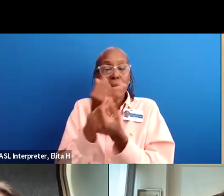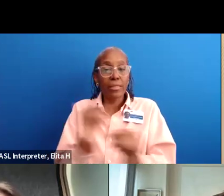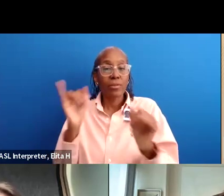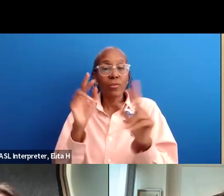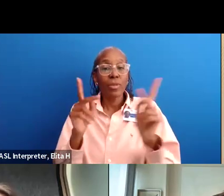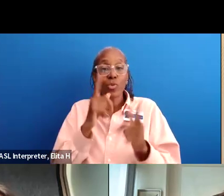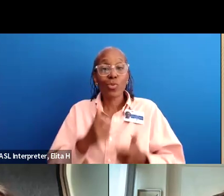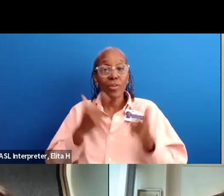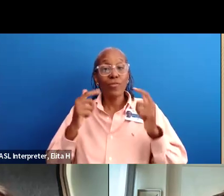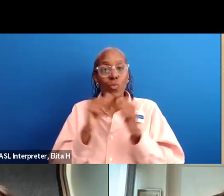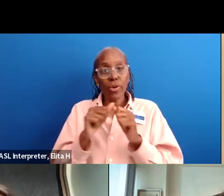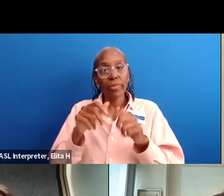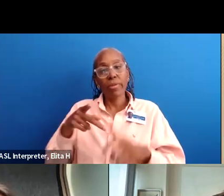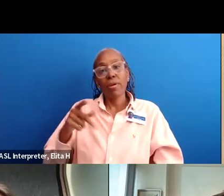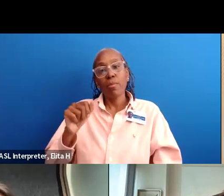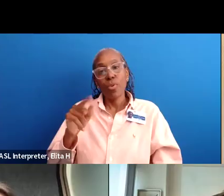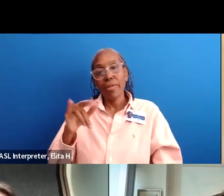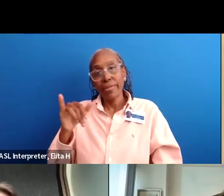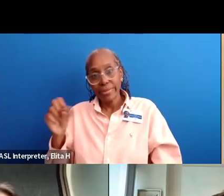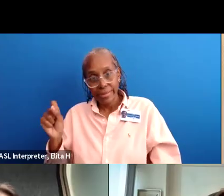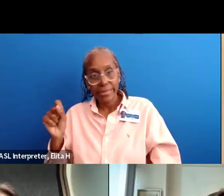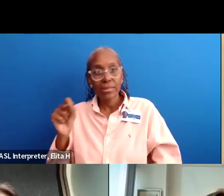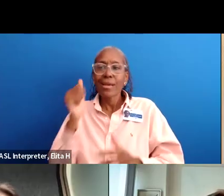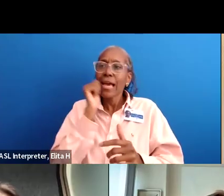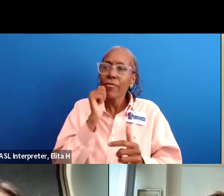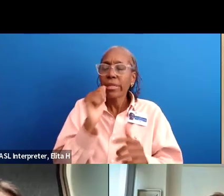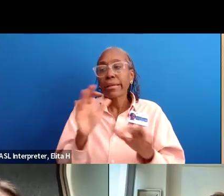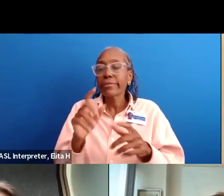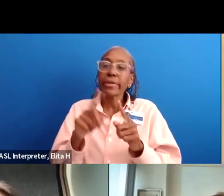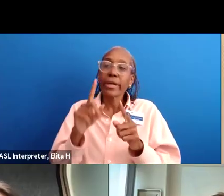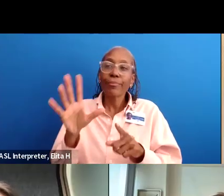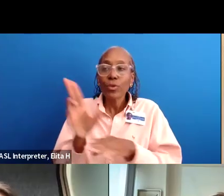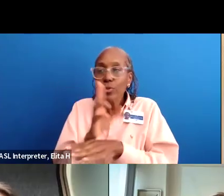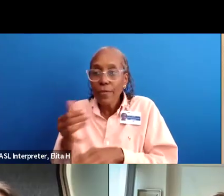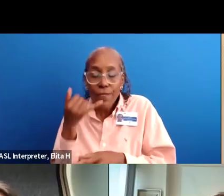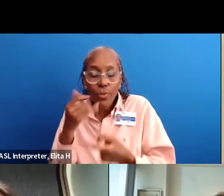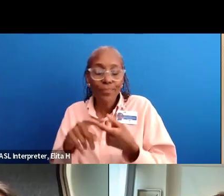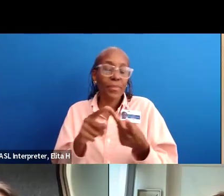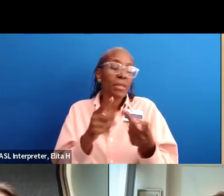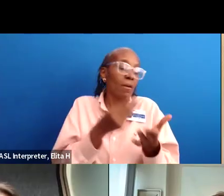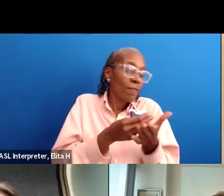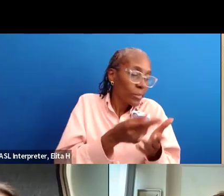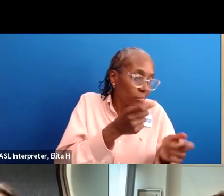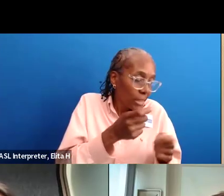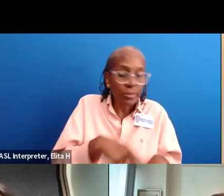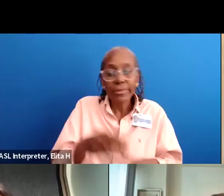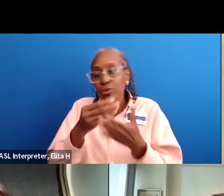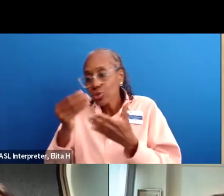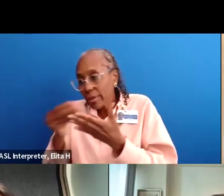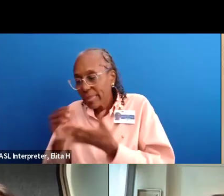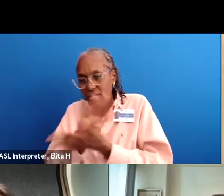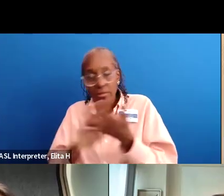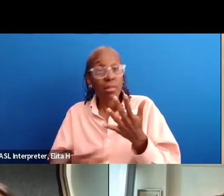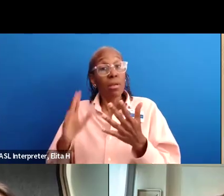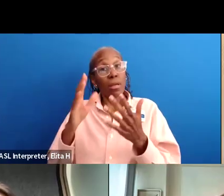with paralysis. And these technologies aim to make everyday activities like using a phone, managing your finances, or shopping